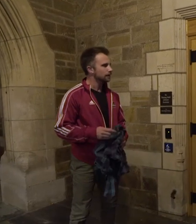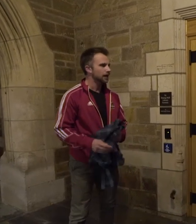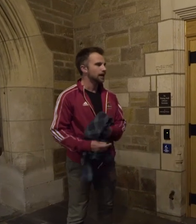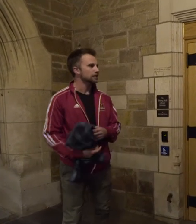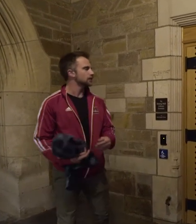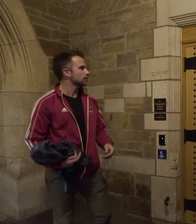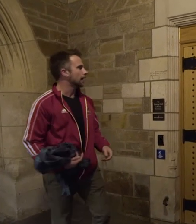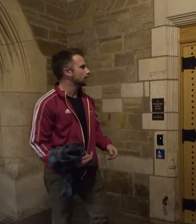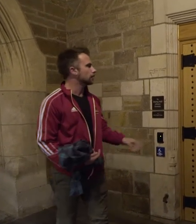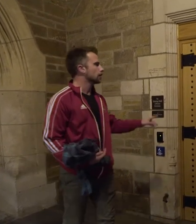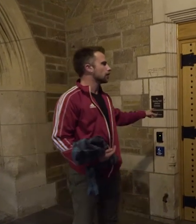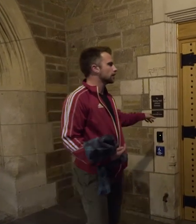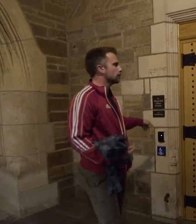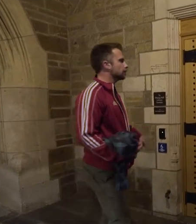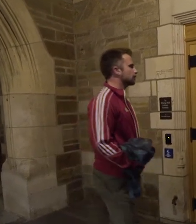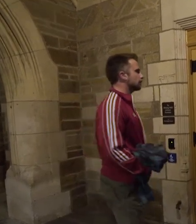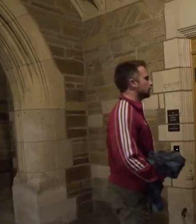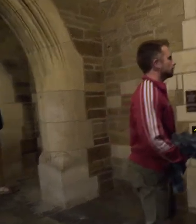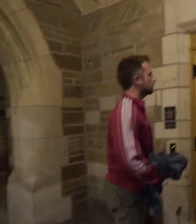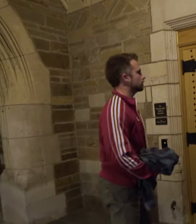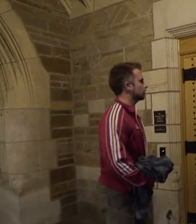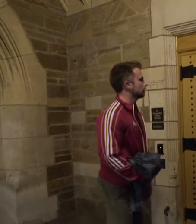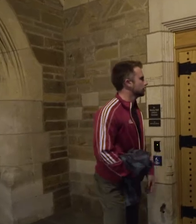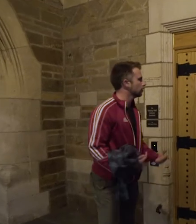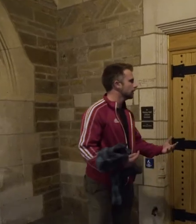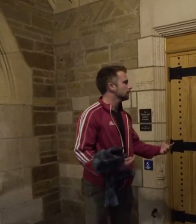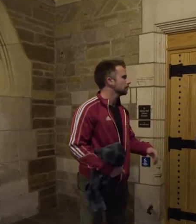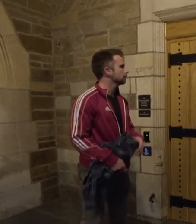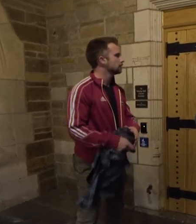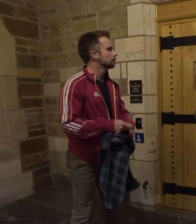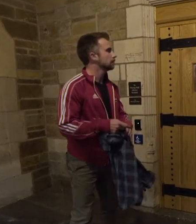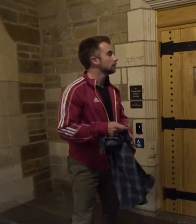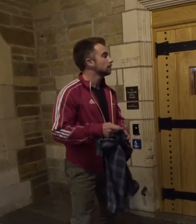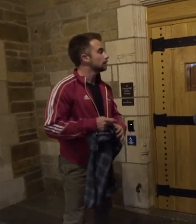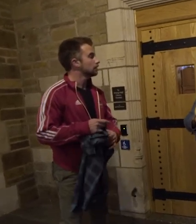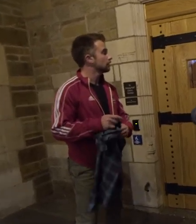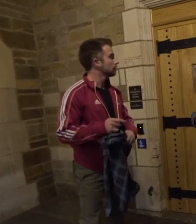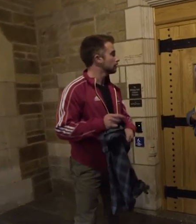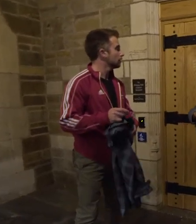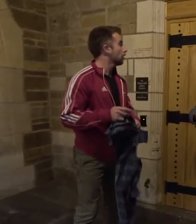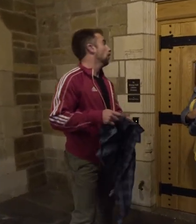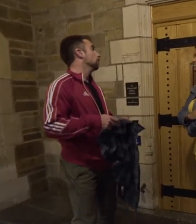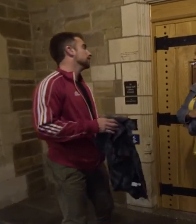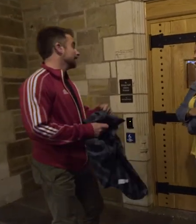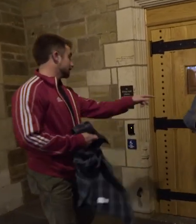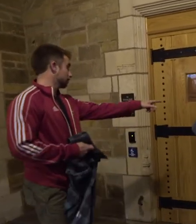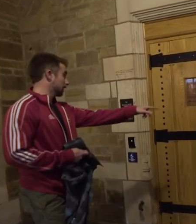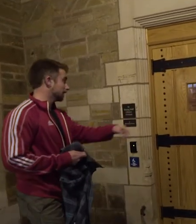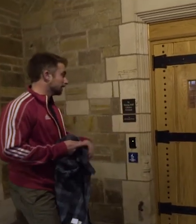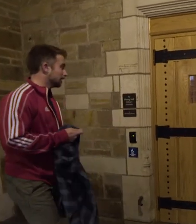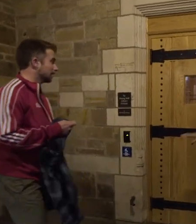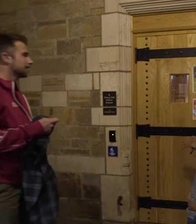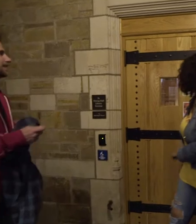really excited. Yeah. So, are you like with a group or something? Or you just heard, you know, me? Or? Yeah, AGT is my favorite show. Oh, really? Yeah.